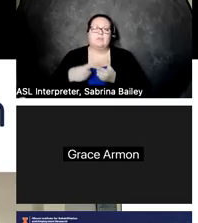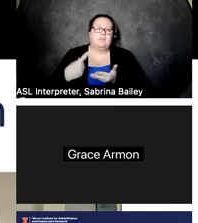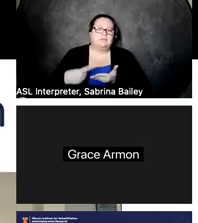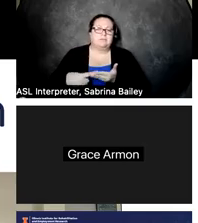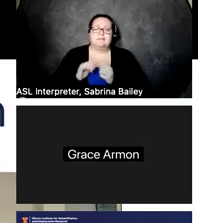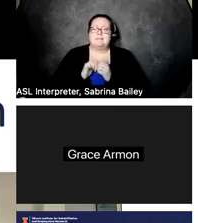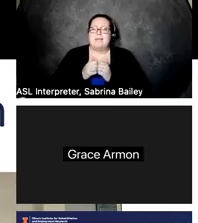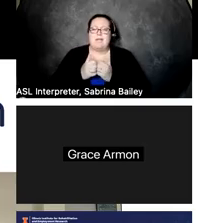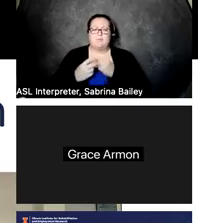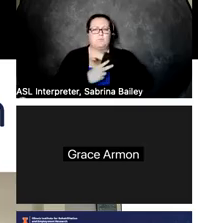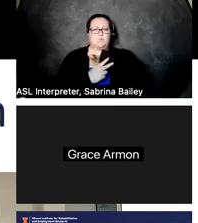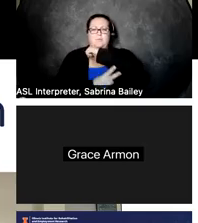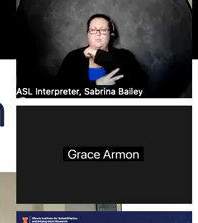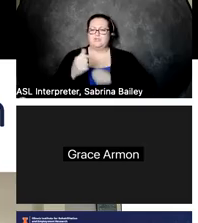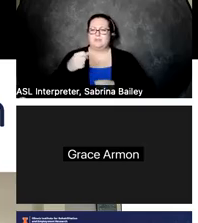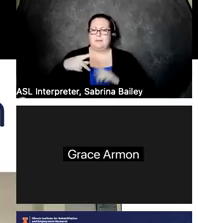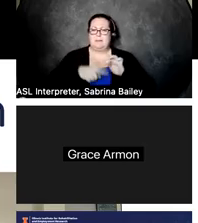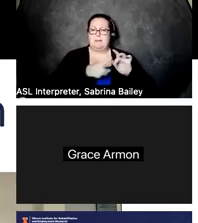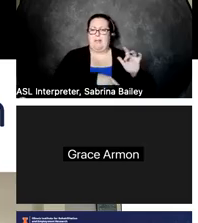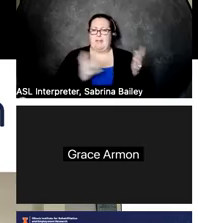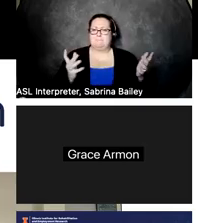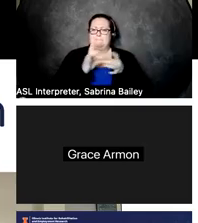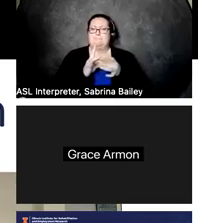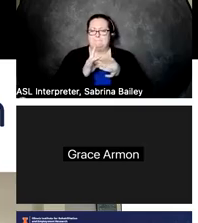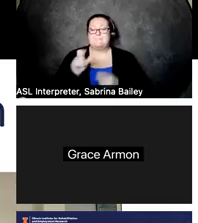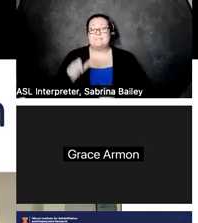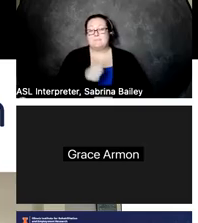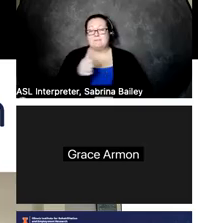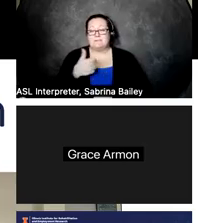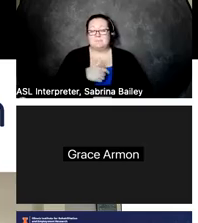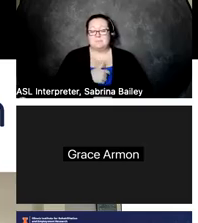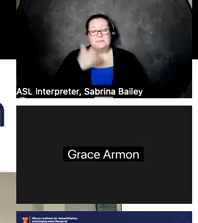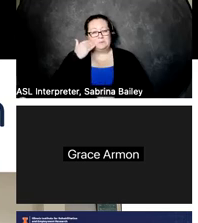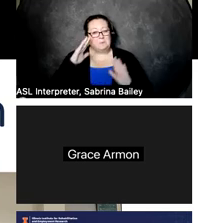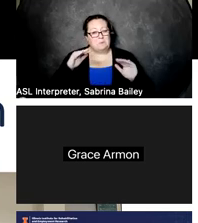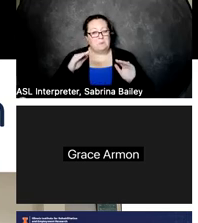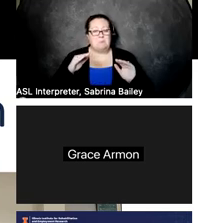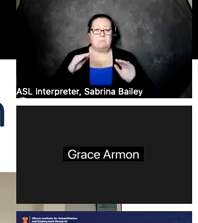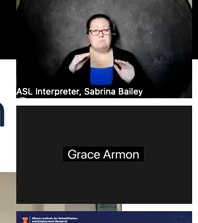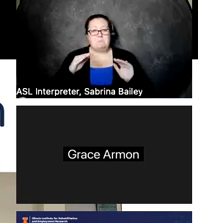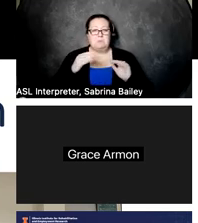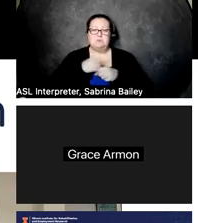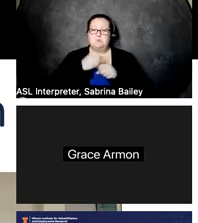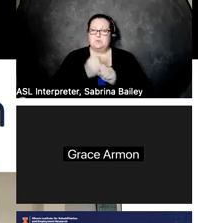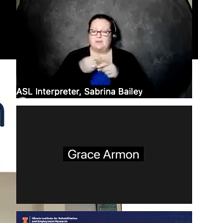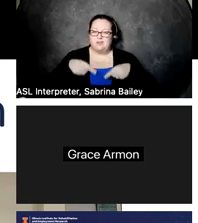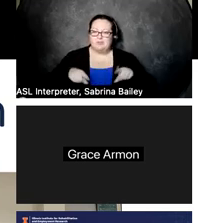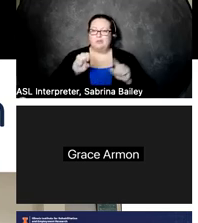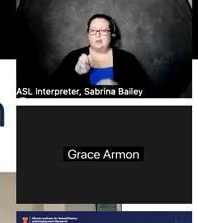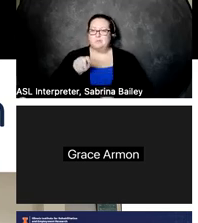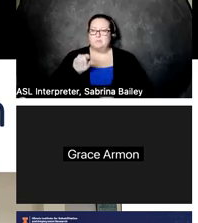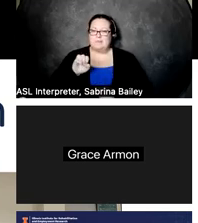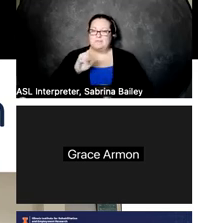to bridge some of those gaps. And this is something that, we hope to create throughout SWTCIE, for the